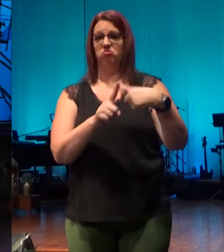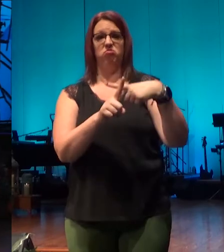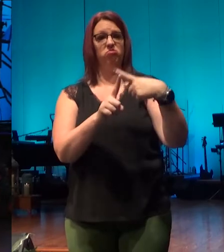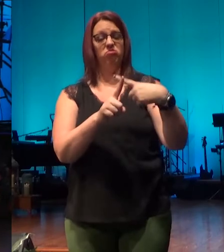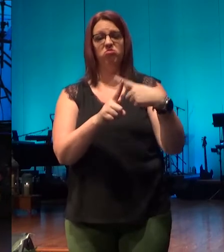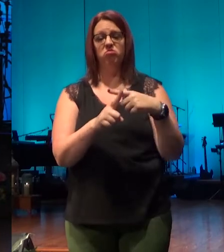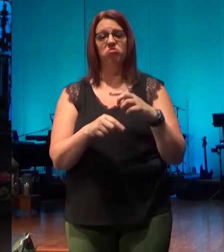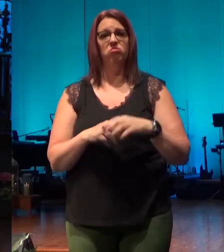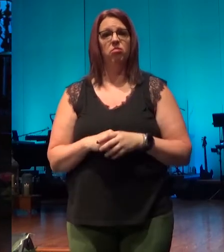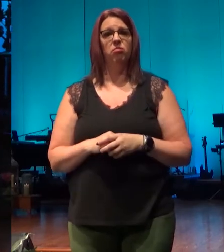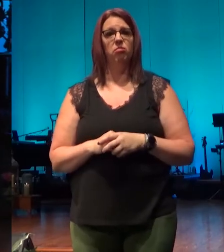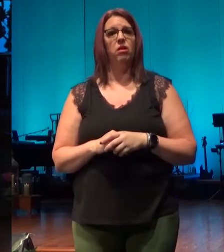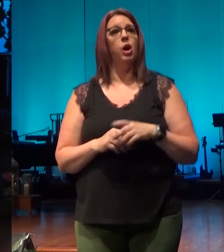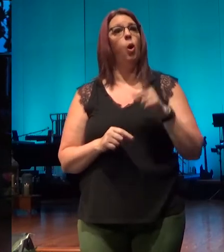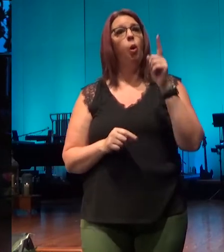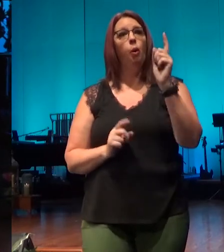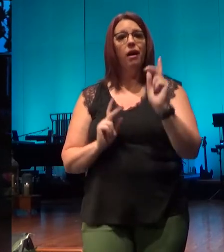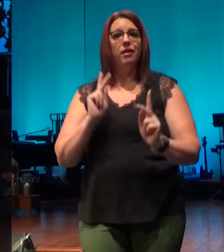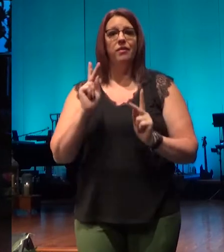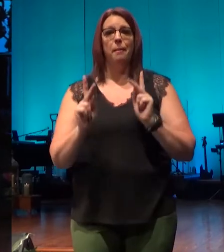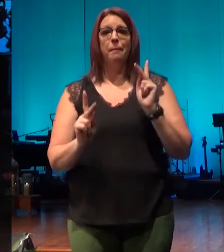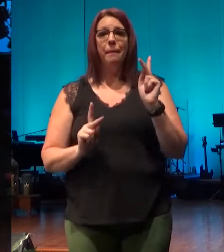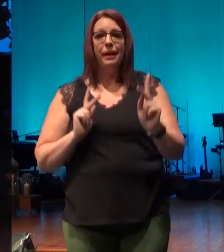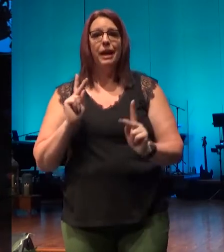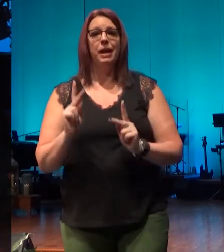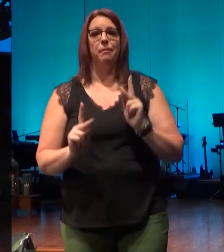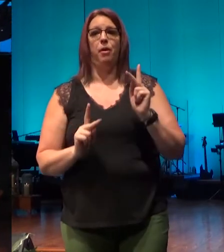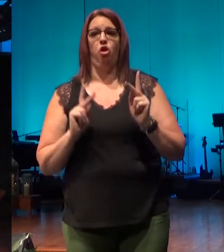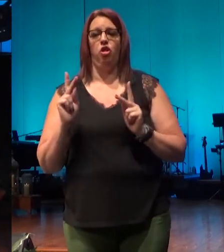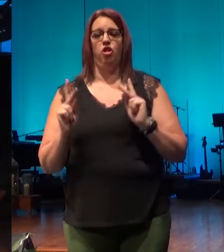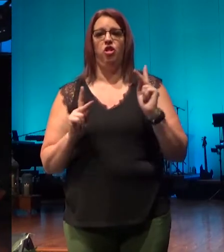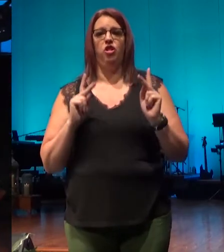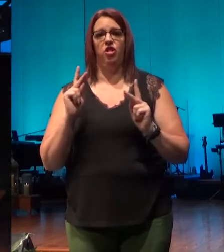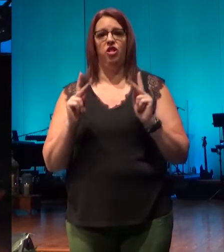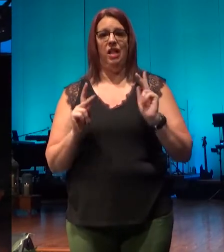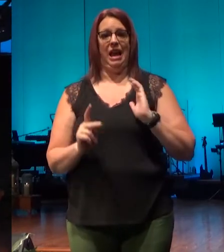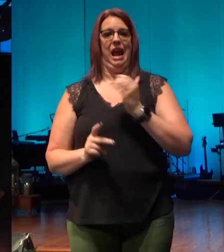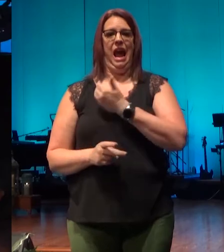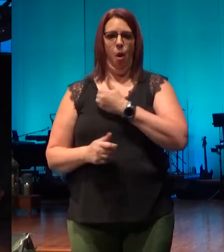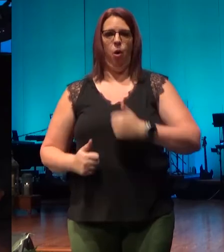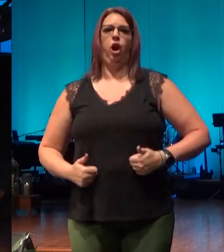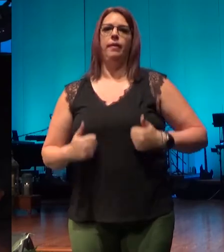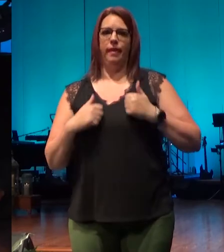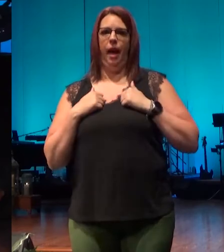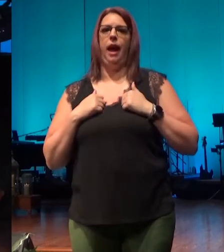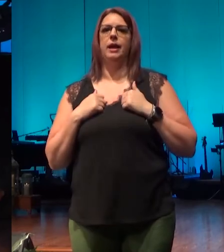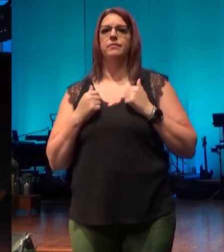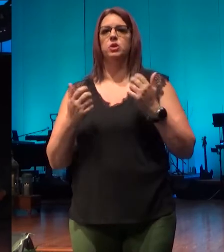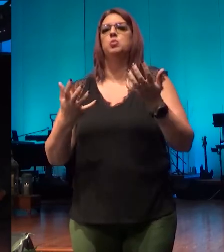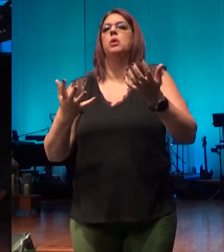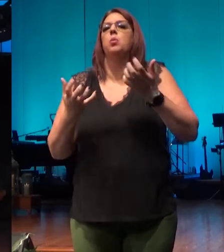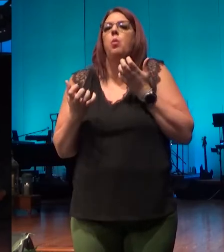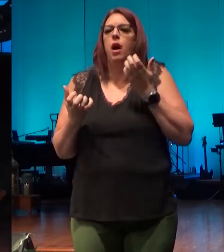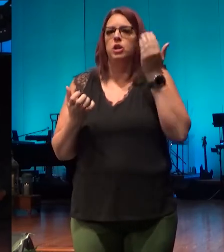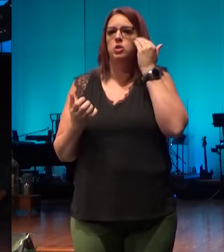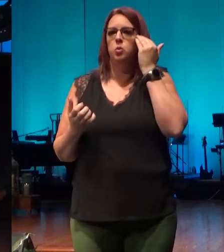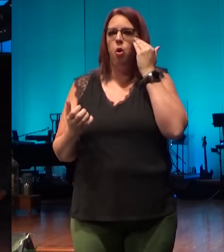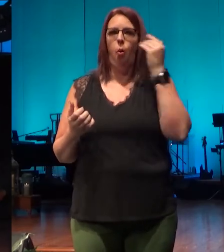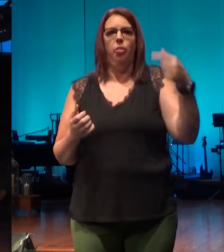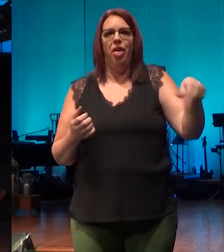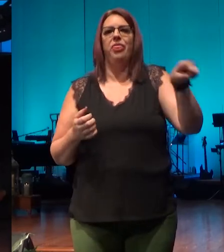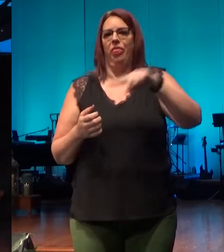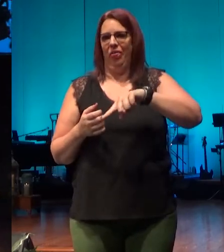most of us want the people that we love and care for to feel that way. So we have to pay attention to that